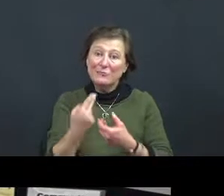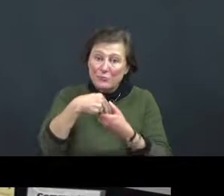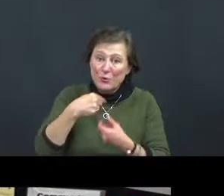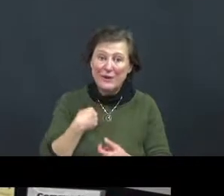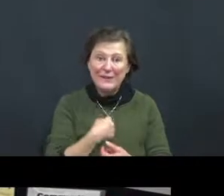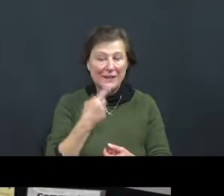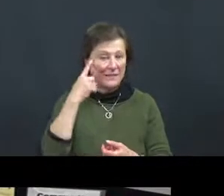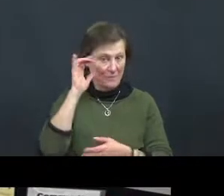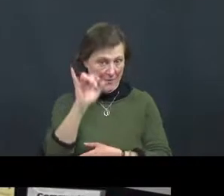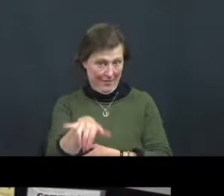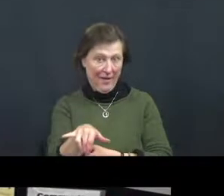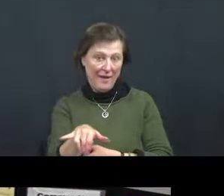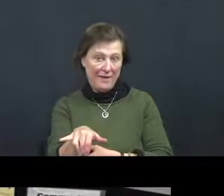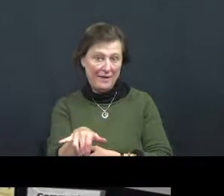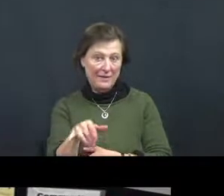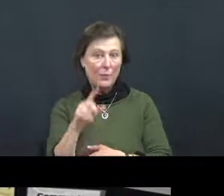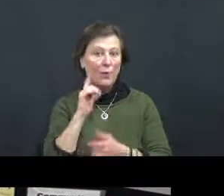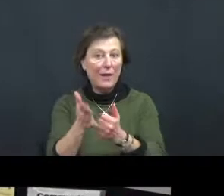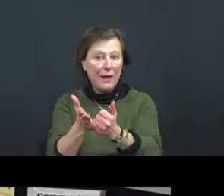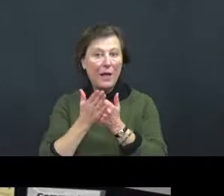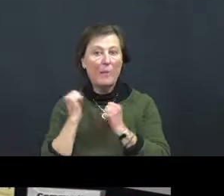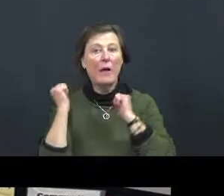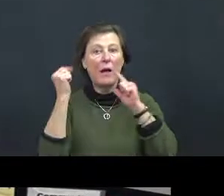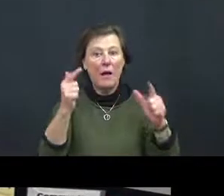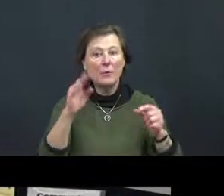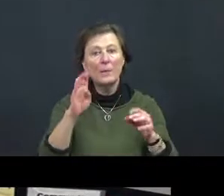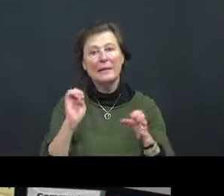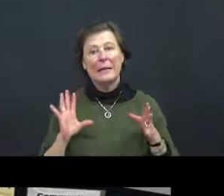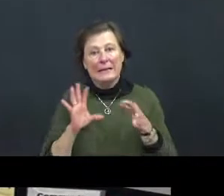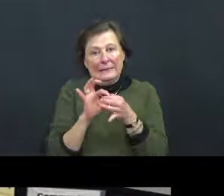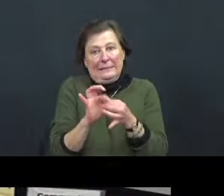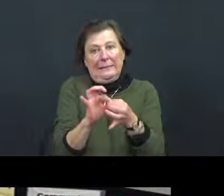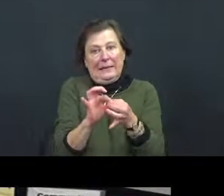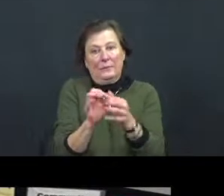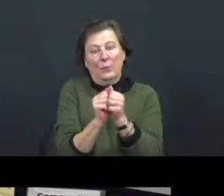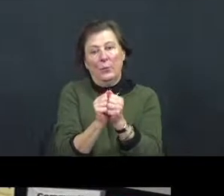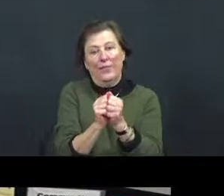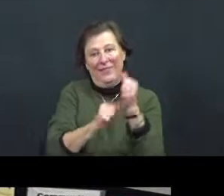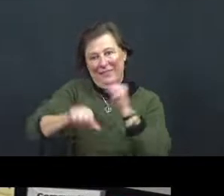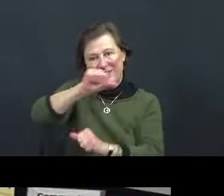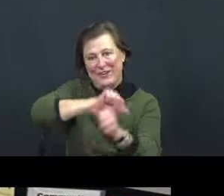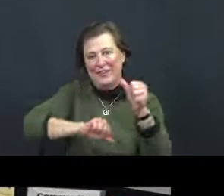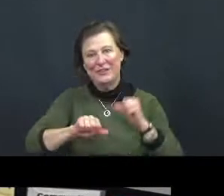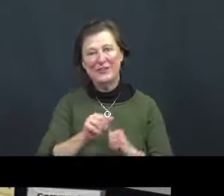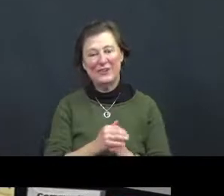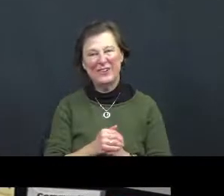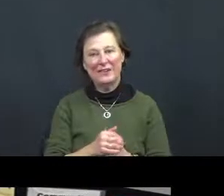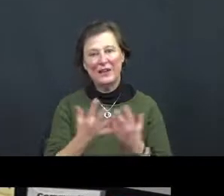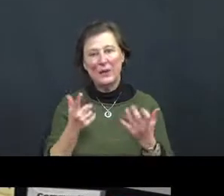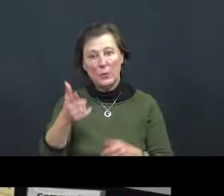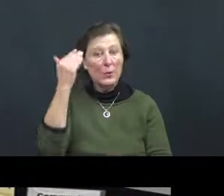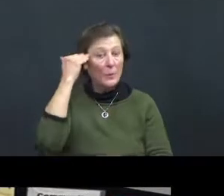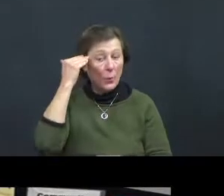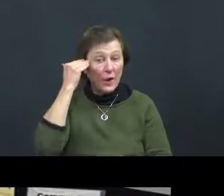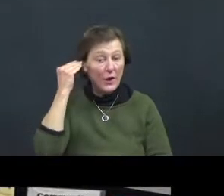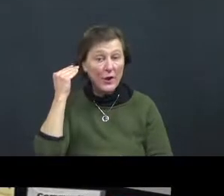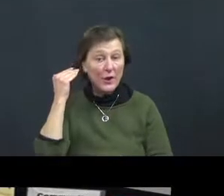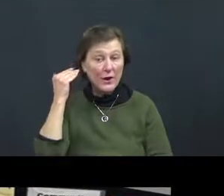for that. It will help us all to be connected with one another. Wanted you to be aware